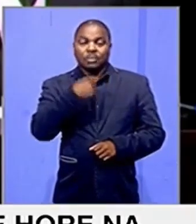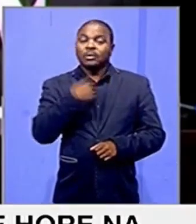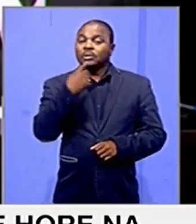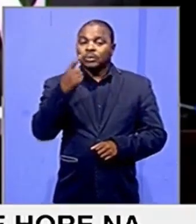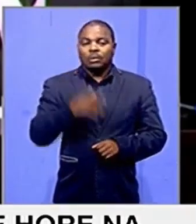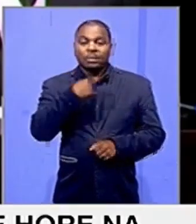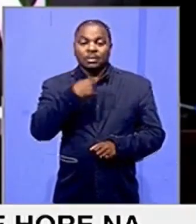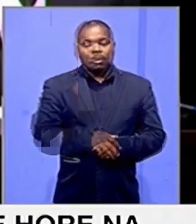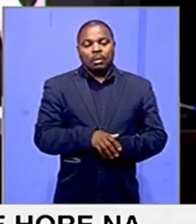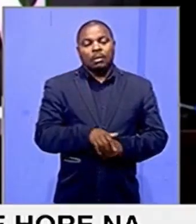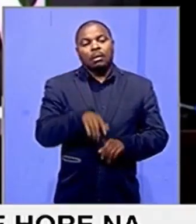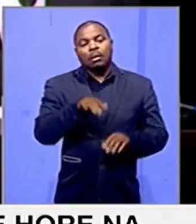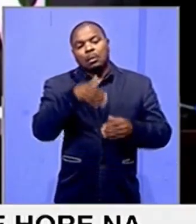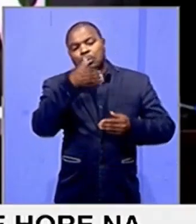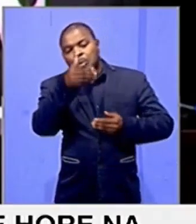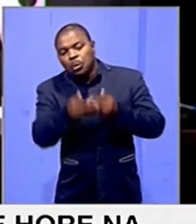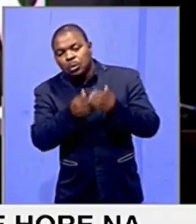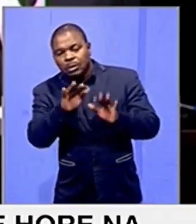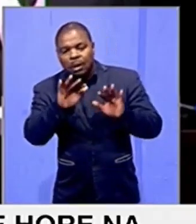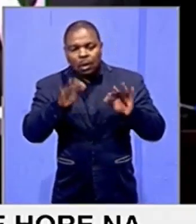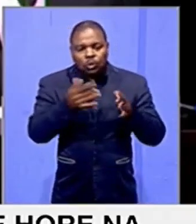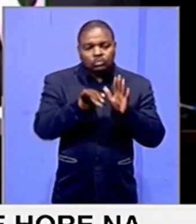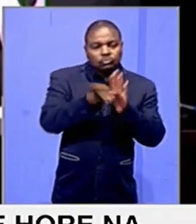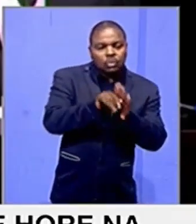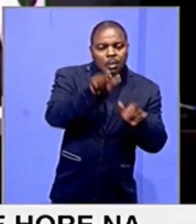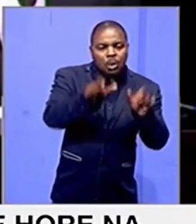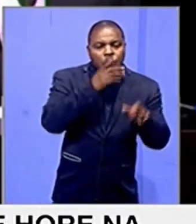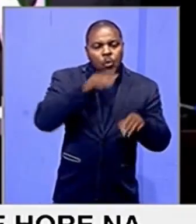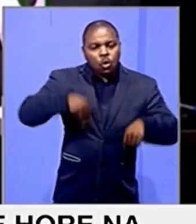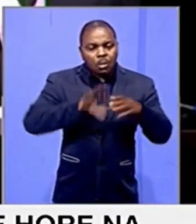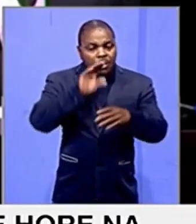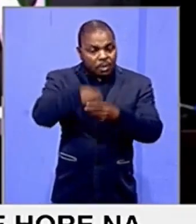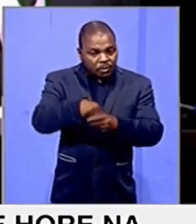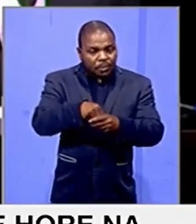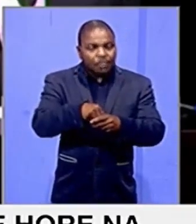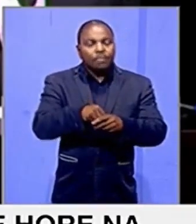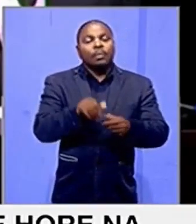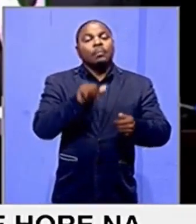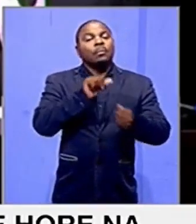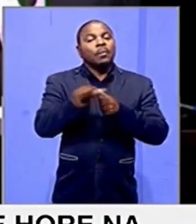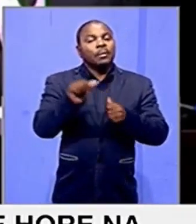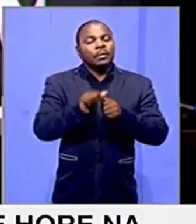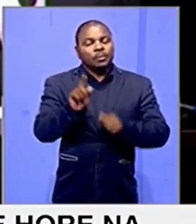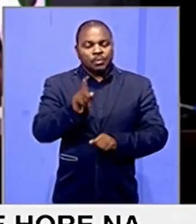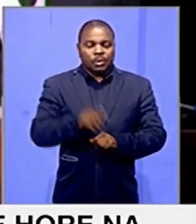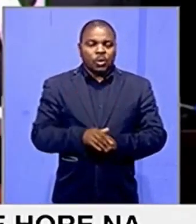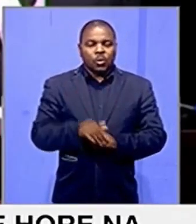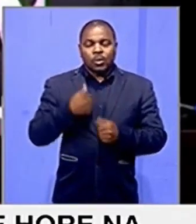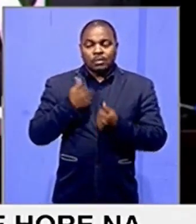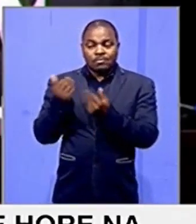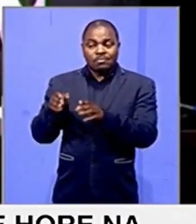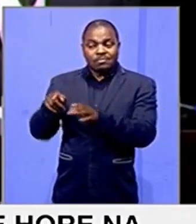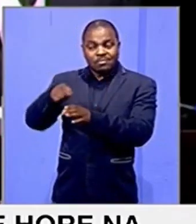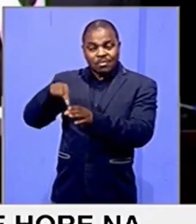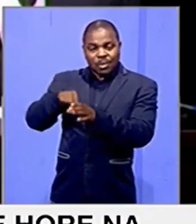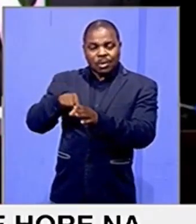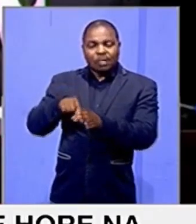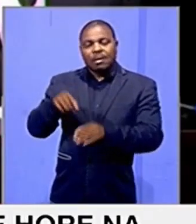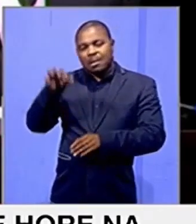of identification of all that is a matter that should be fully put before the